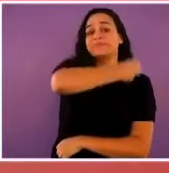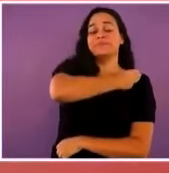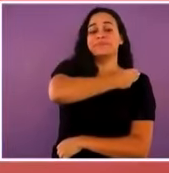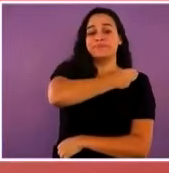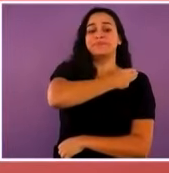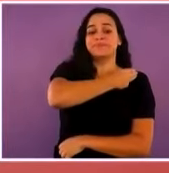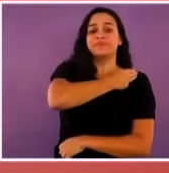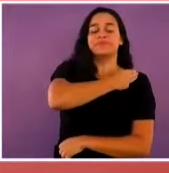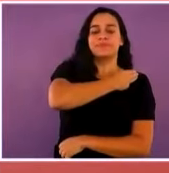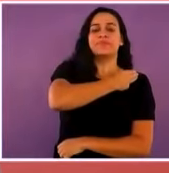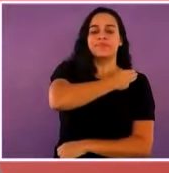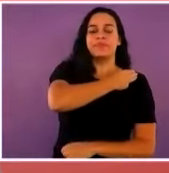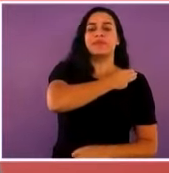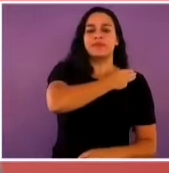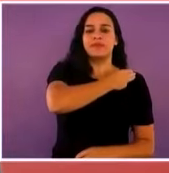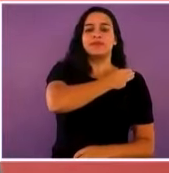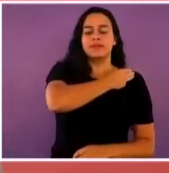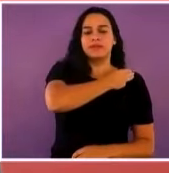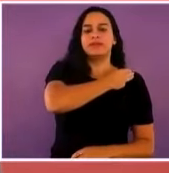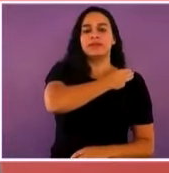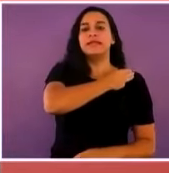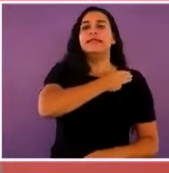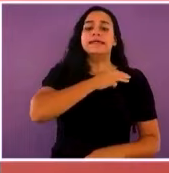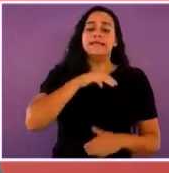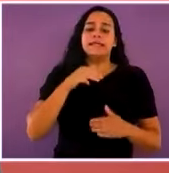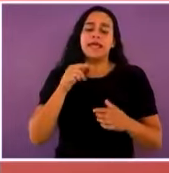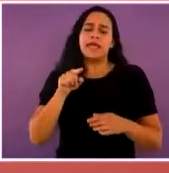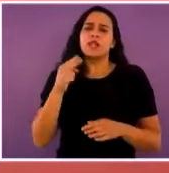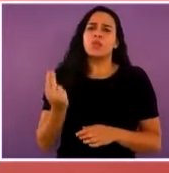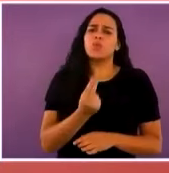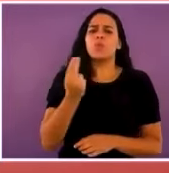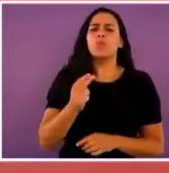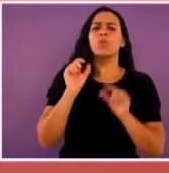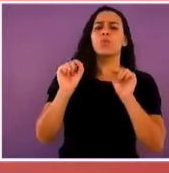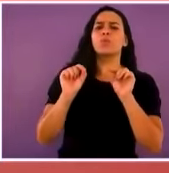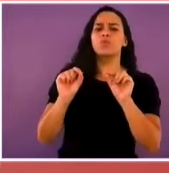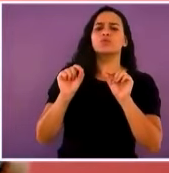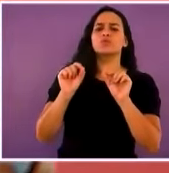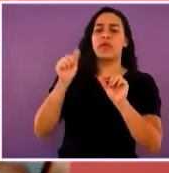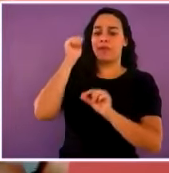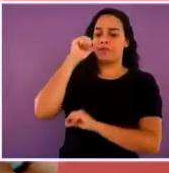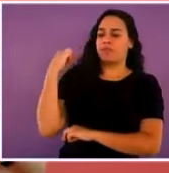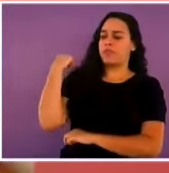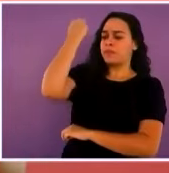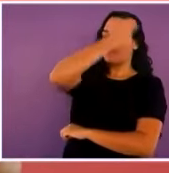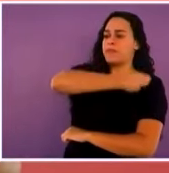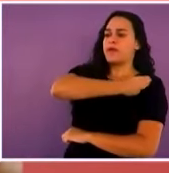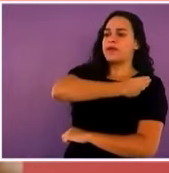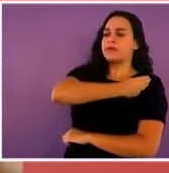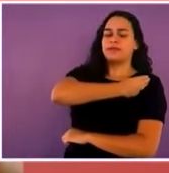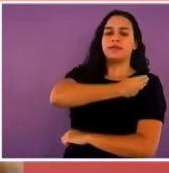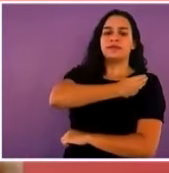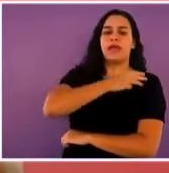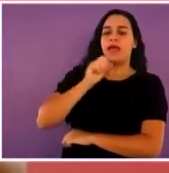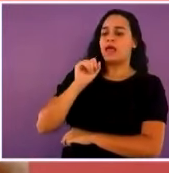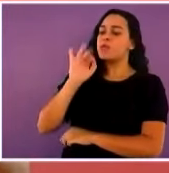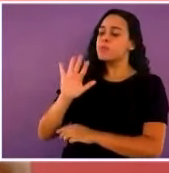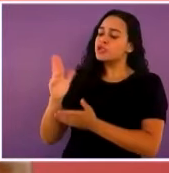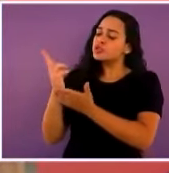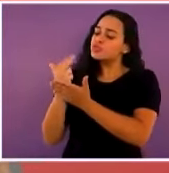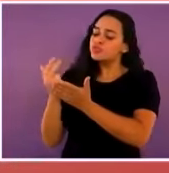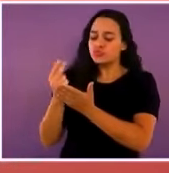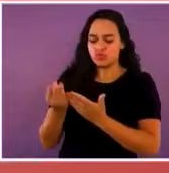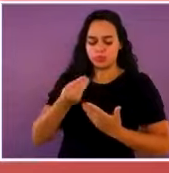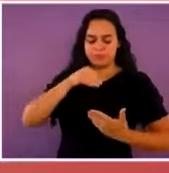his pocket on his heart. Ele usa uma figura de Maria aqui no seu bolso, perto do seu